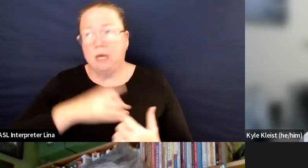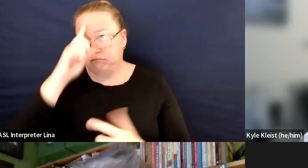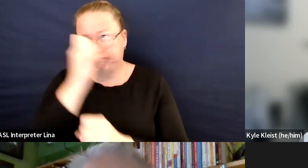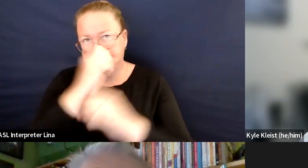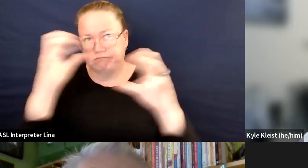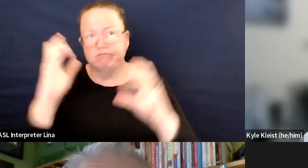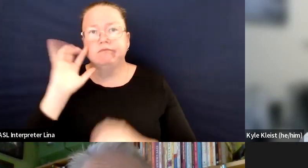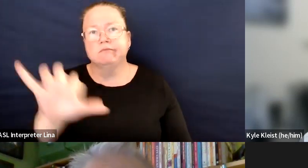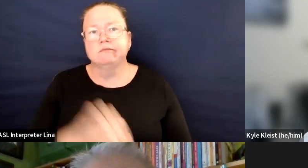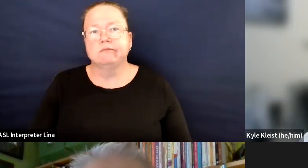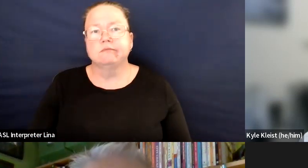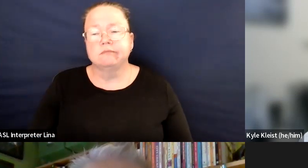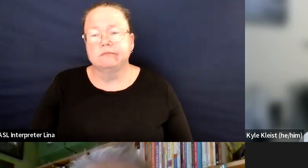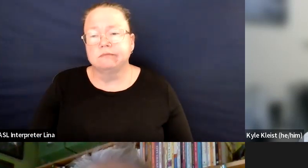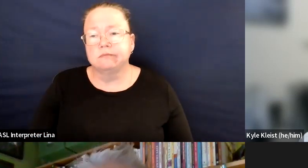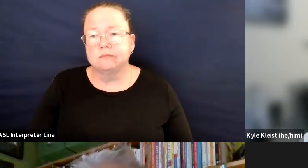it.